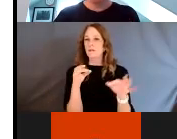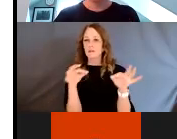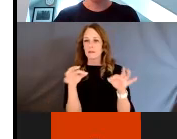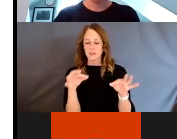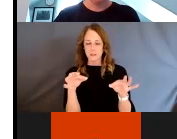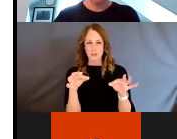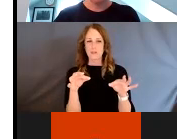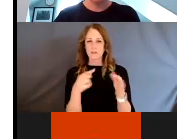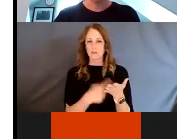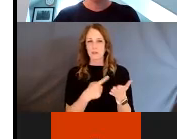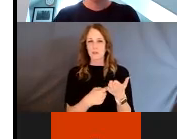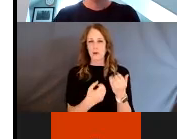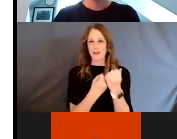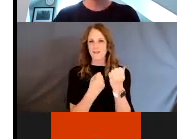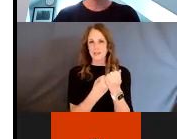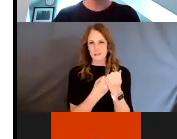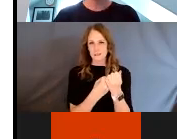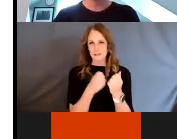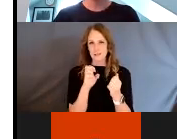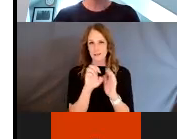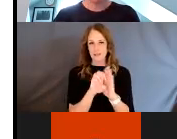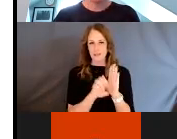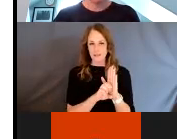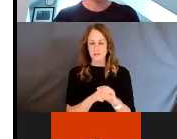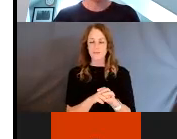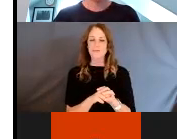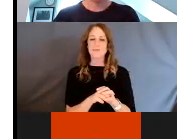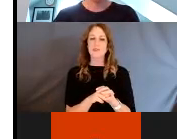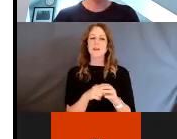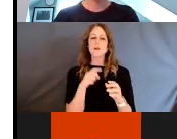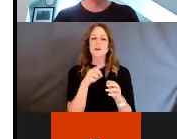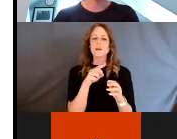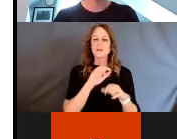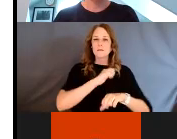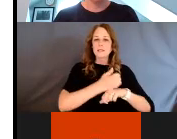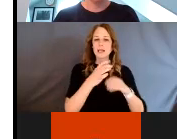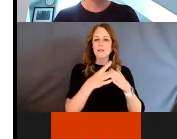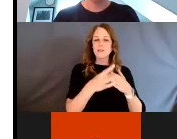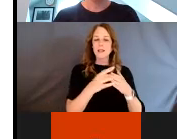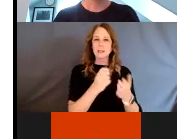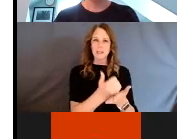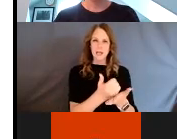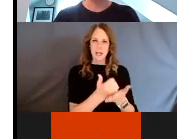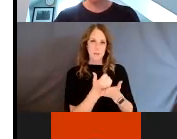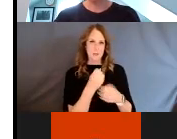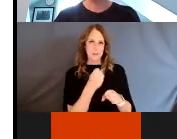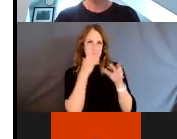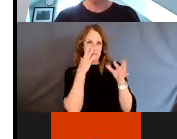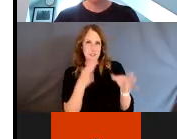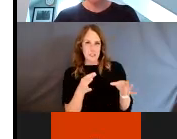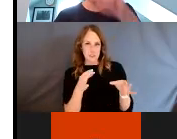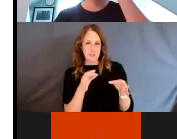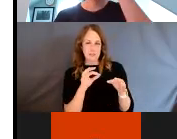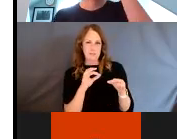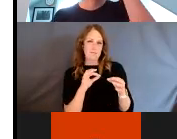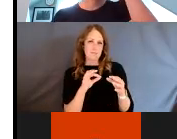talking about advocate ethics. So this is a set of guidelines that help us make decisions about our work